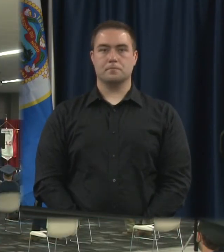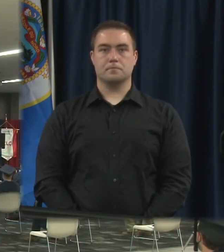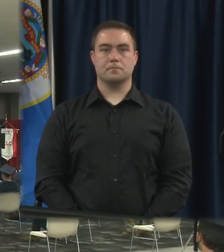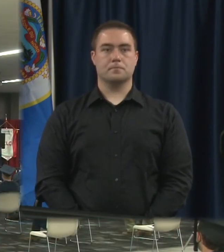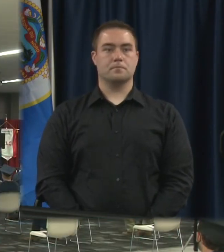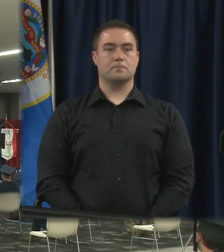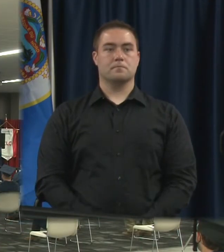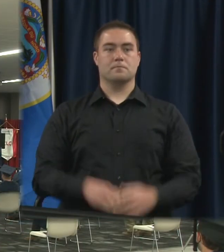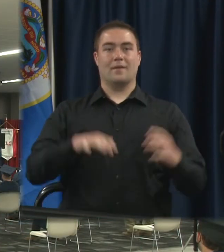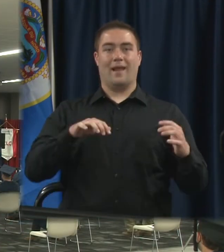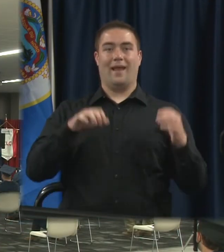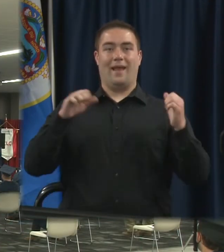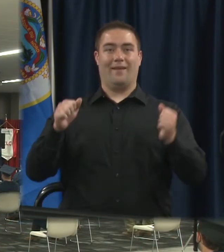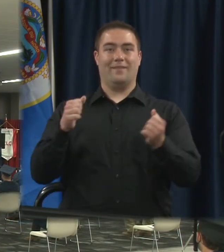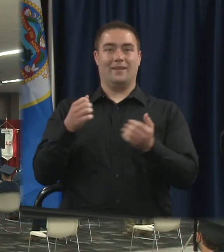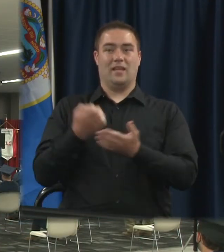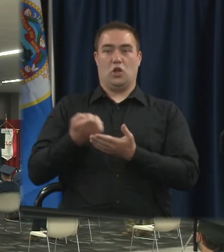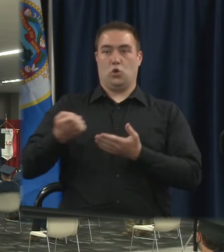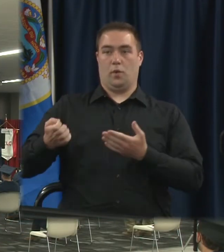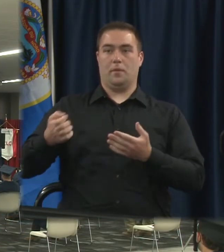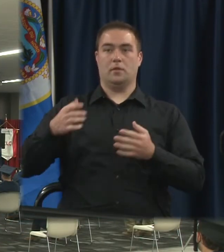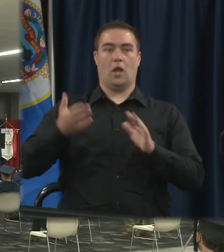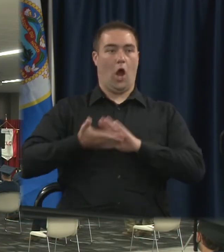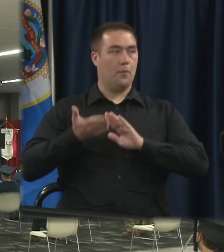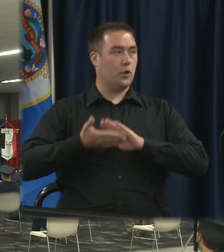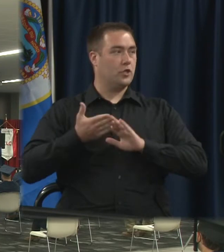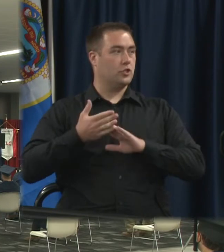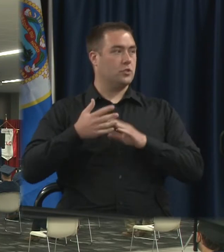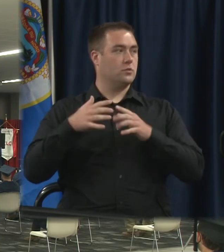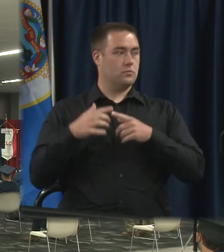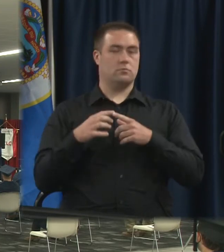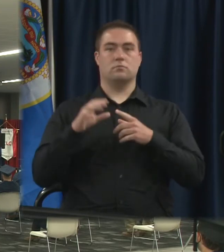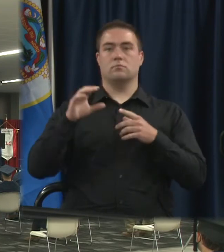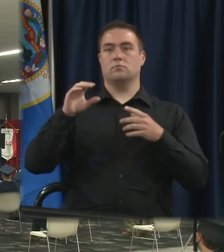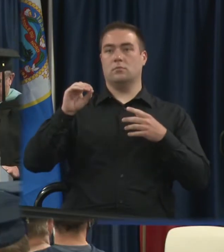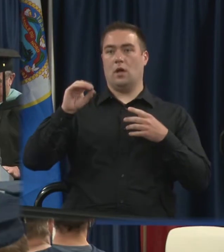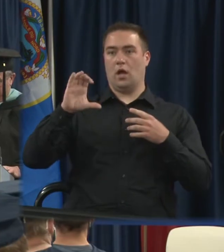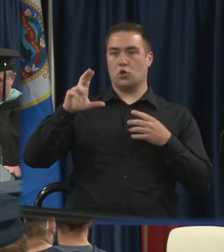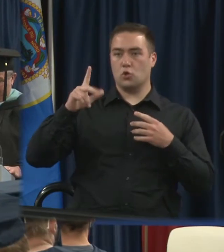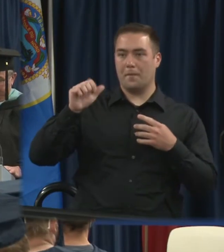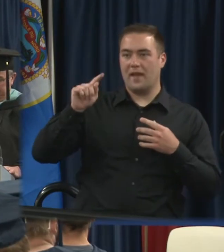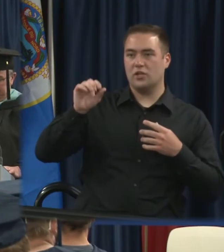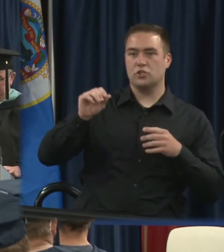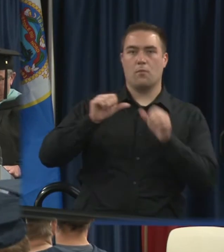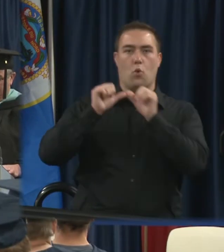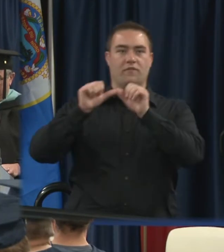Heavy Equipment Operation and Maintenance, Diploma of Occupational Proficiency.